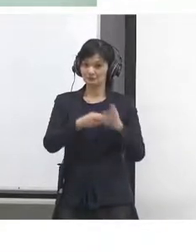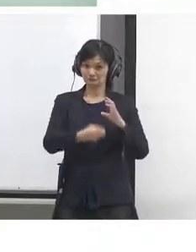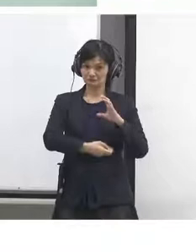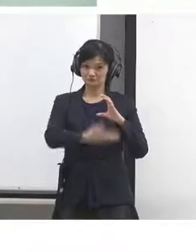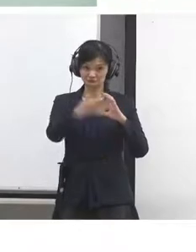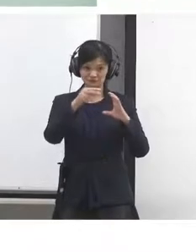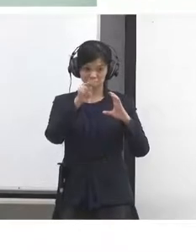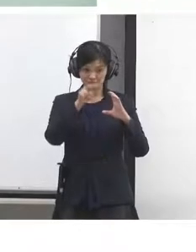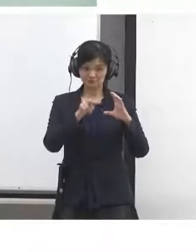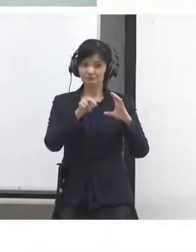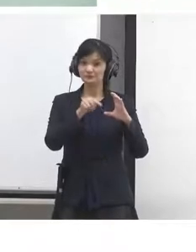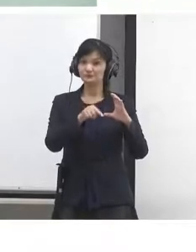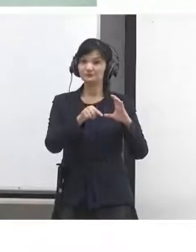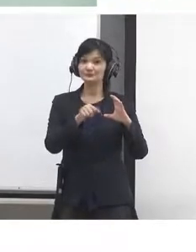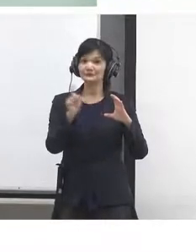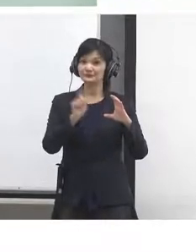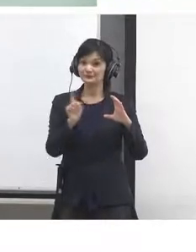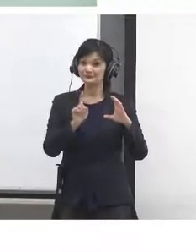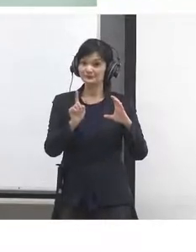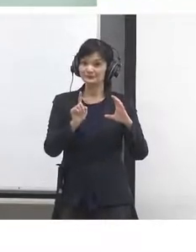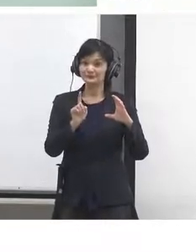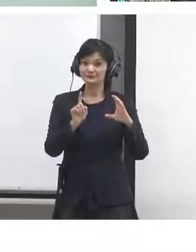the bears.